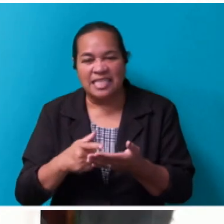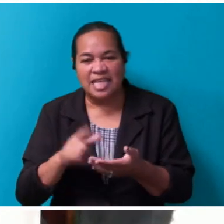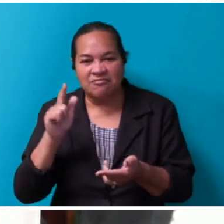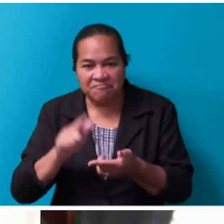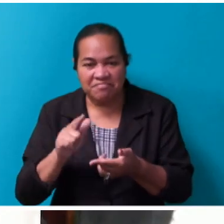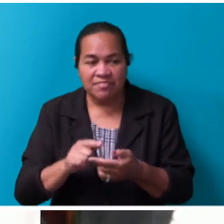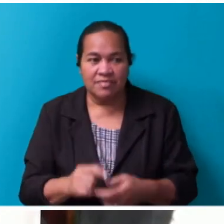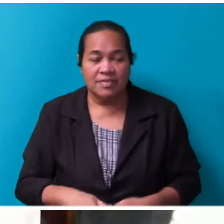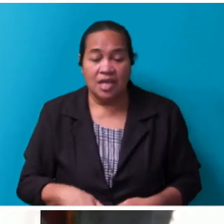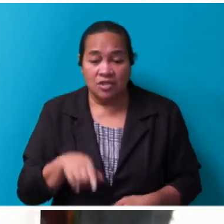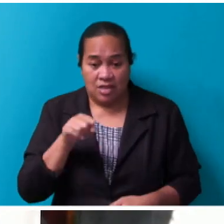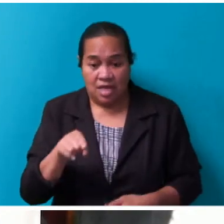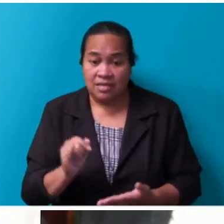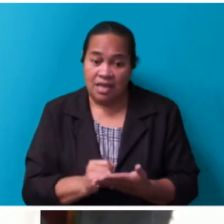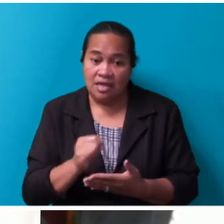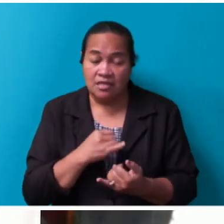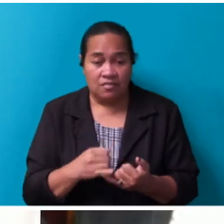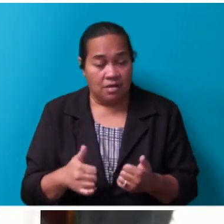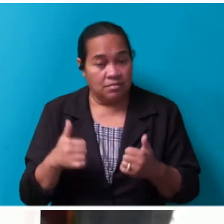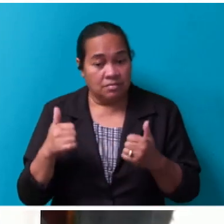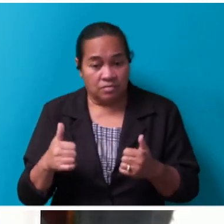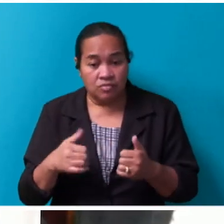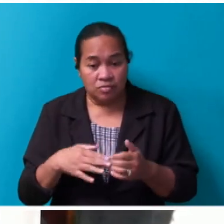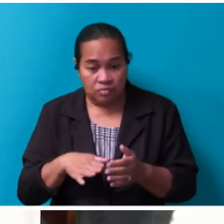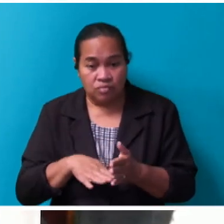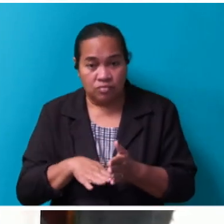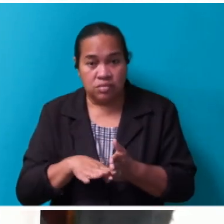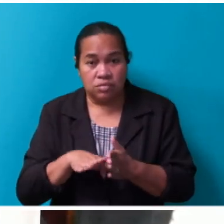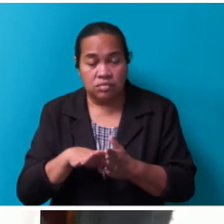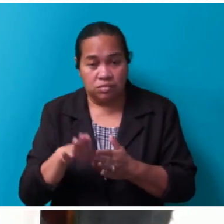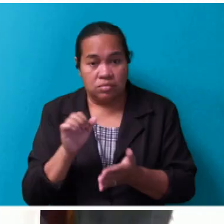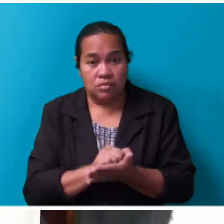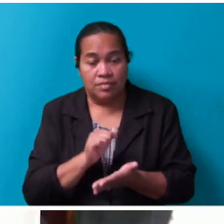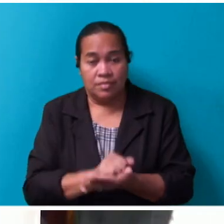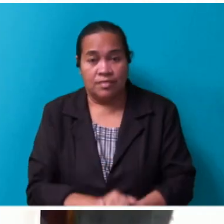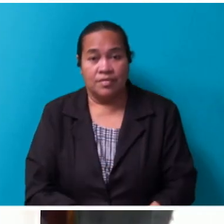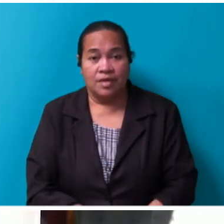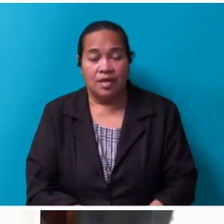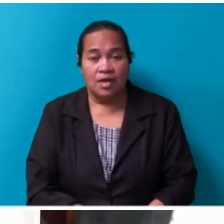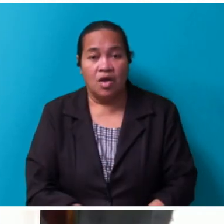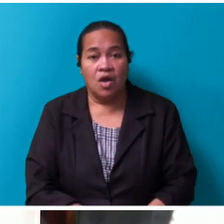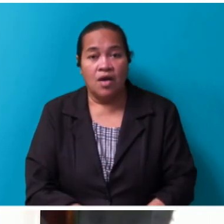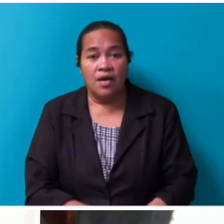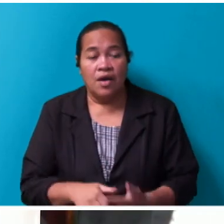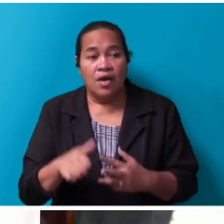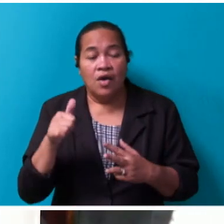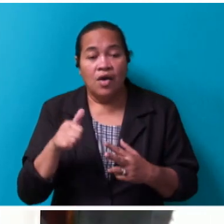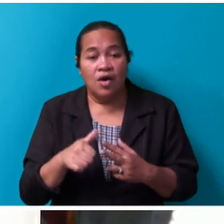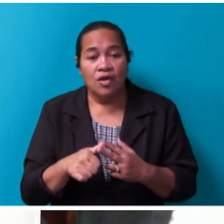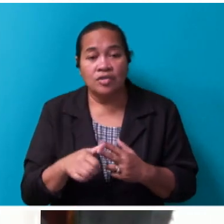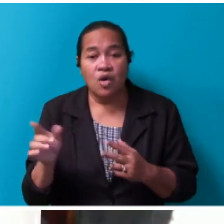the sector is very well positioned. One of the things too that's probably